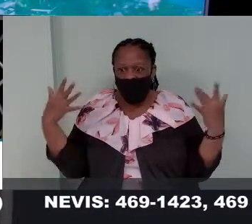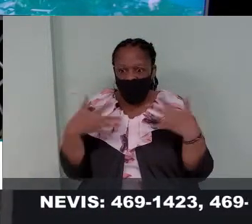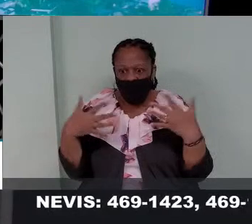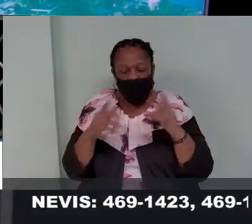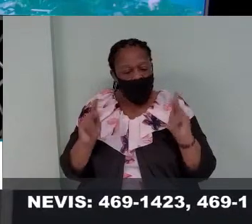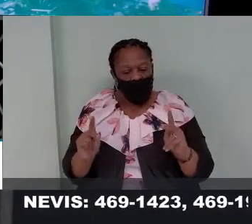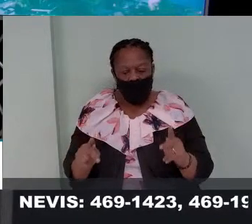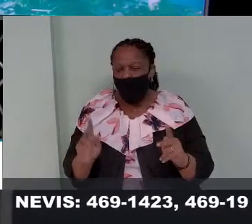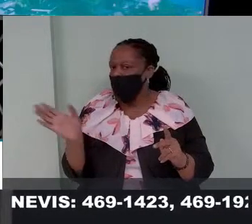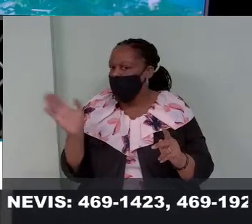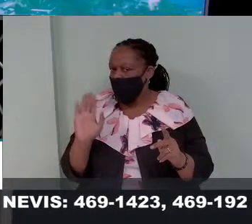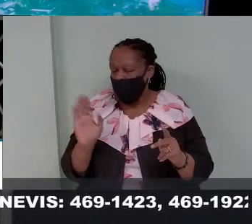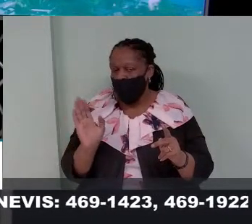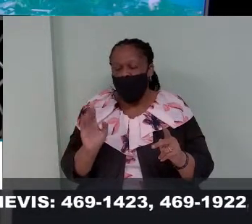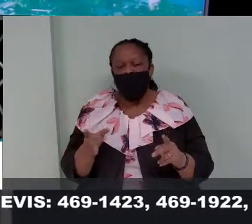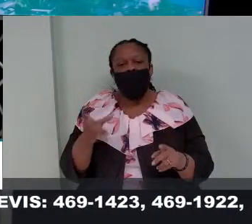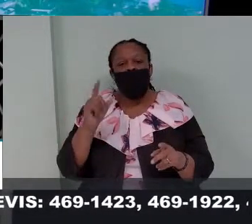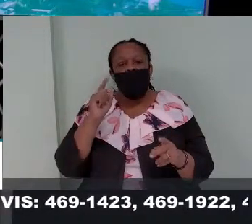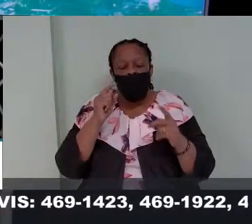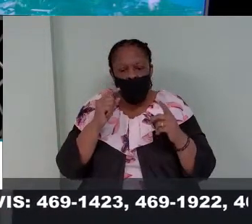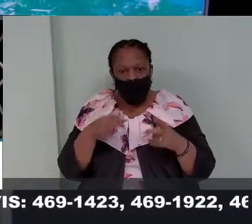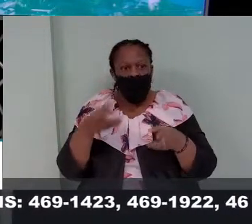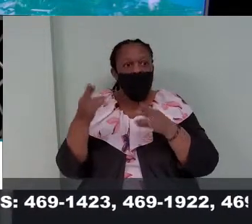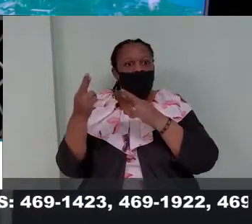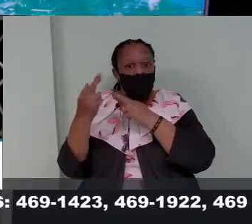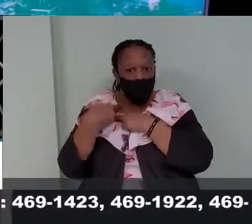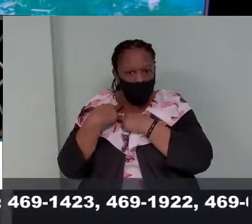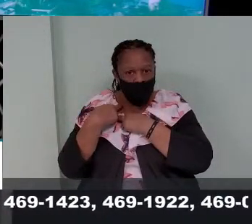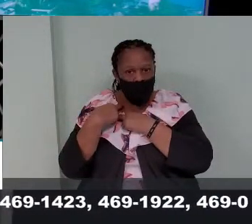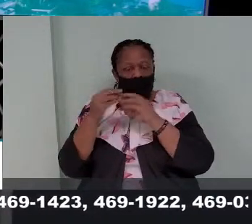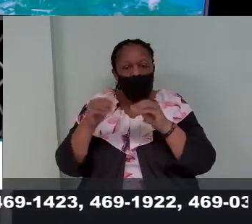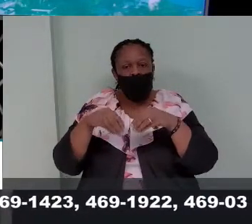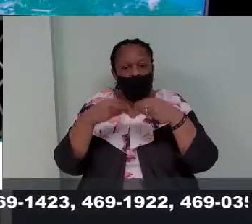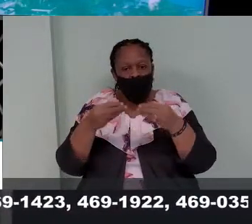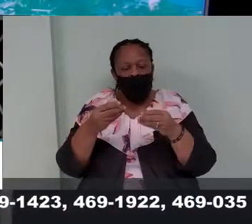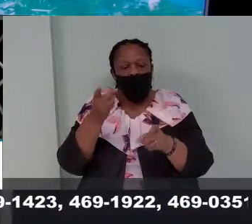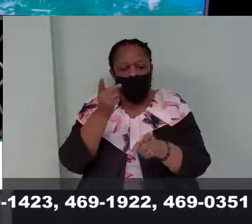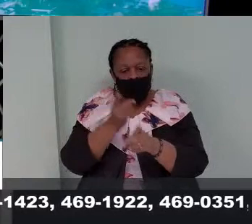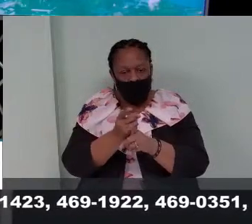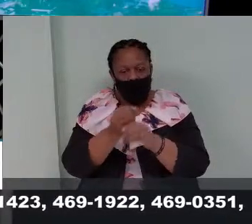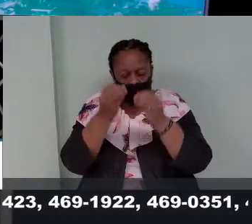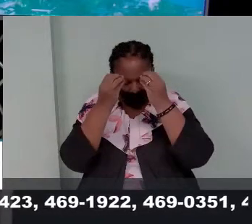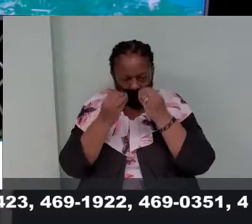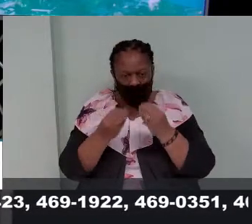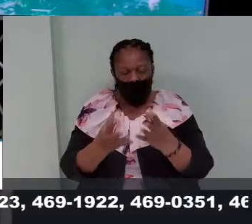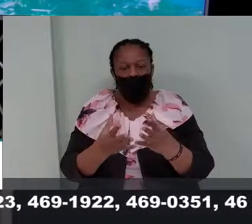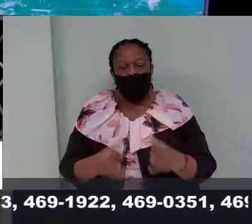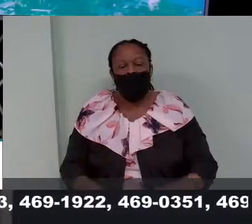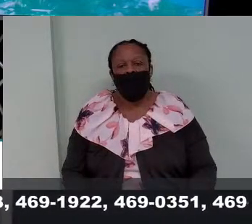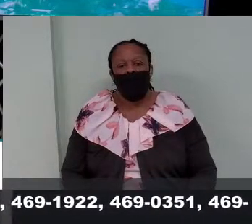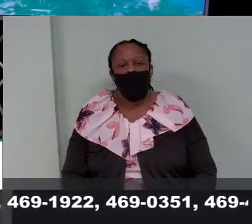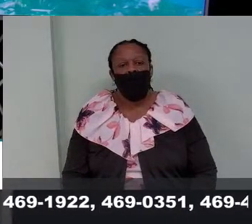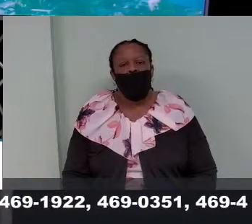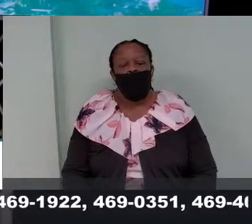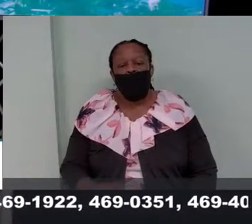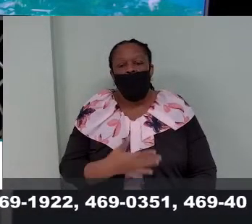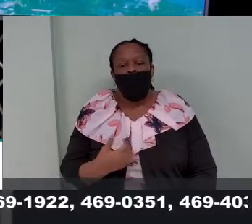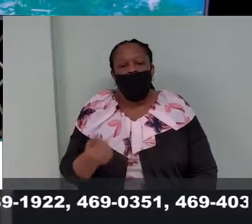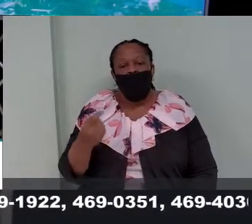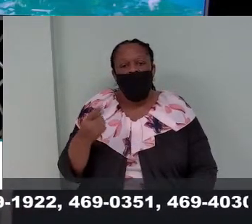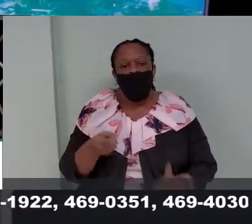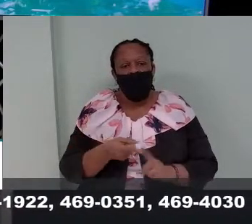all of that. It is a time for us to be responsible. And to Ms. Vesta Southwell for her continued